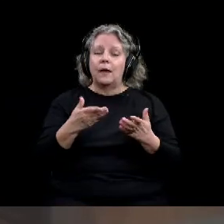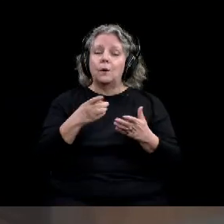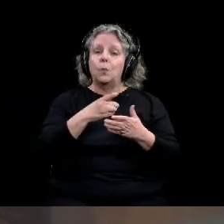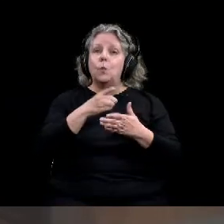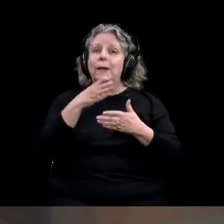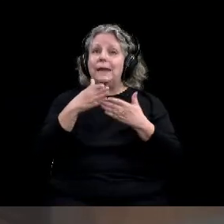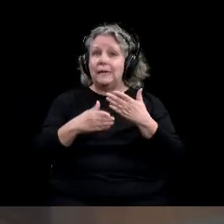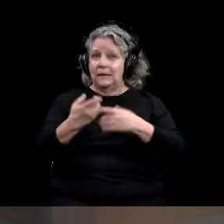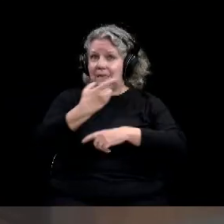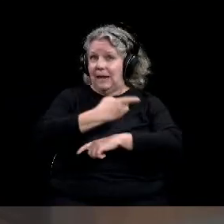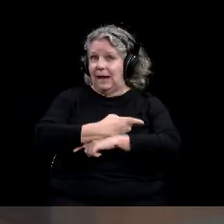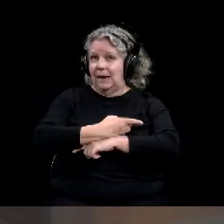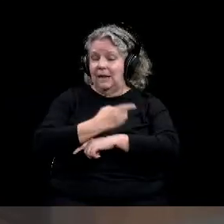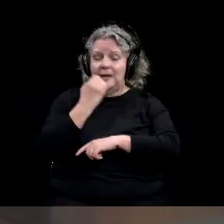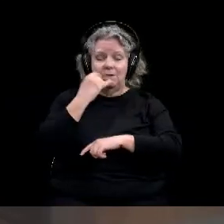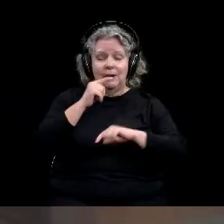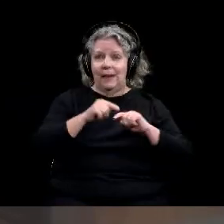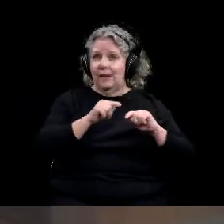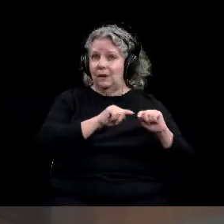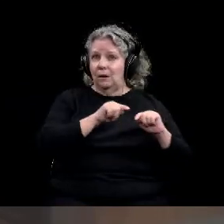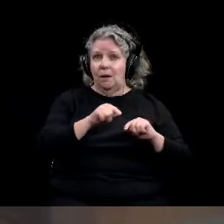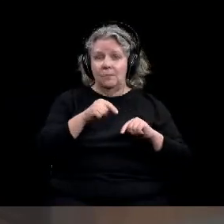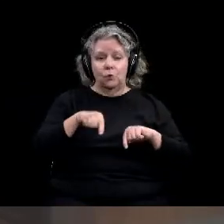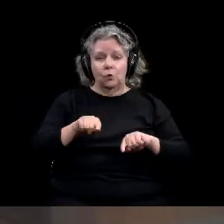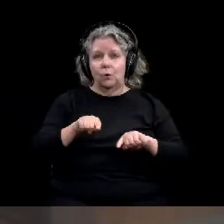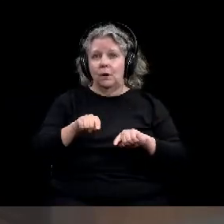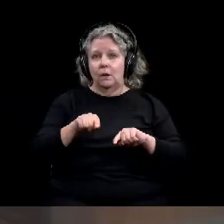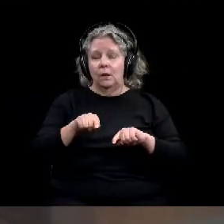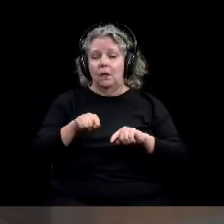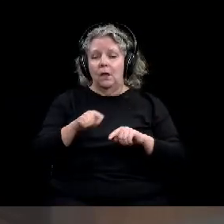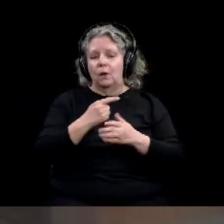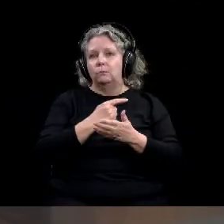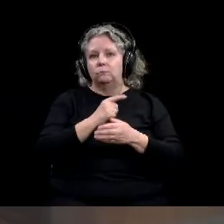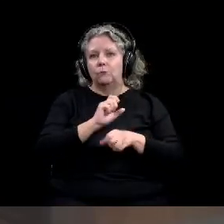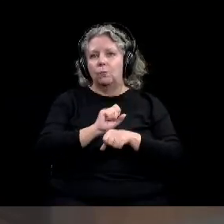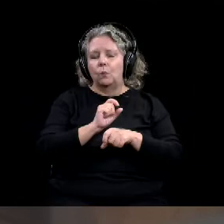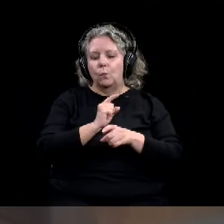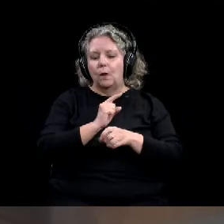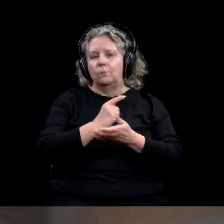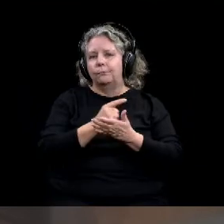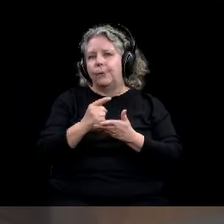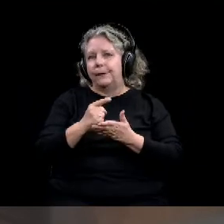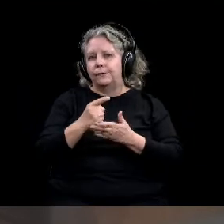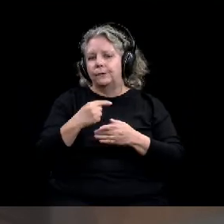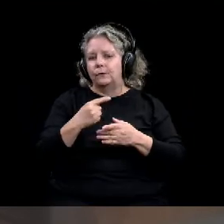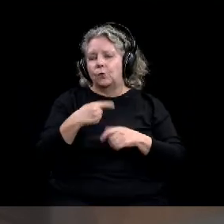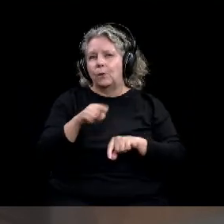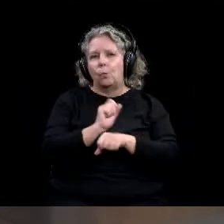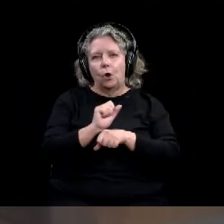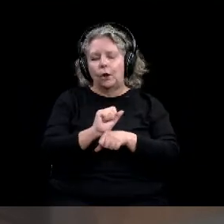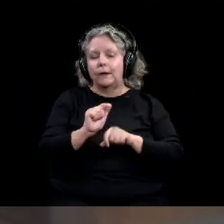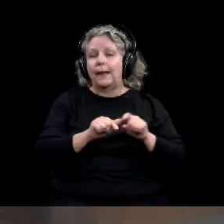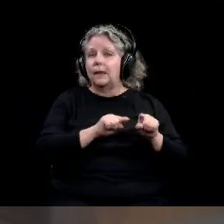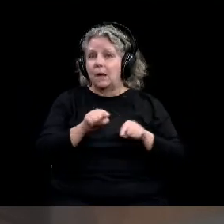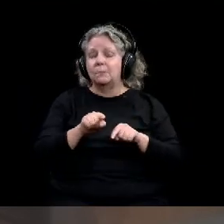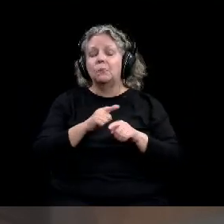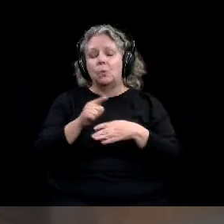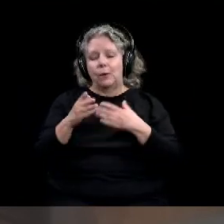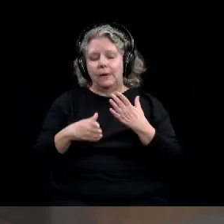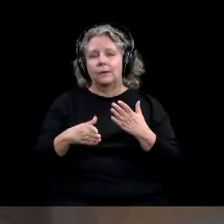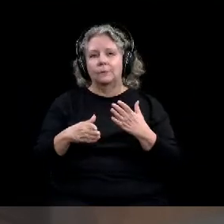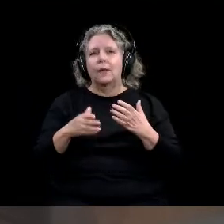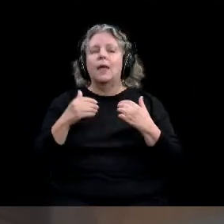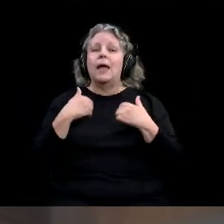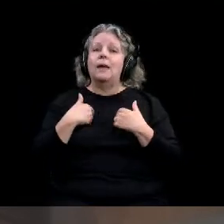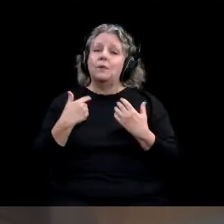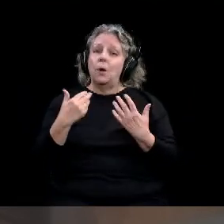registration portal appointments for this clinic. Staff worked with the wait list to schedule appointments and reached out by email